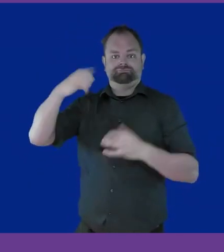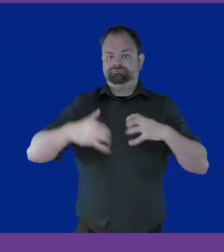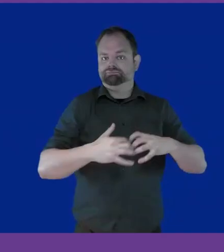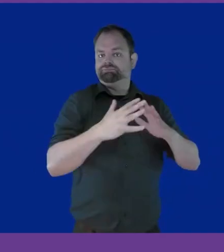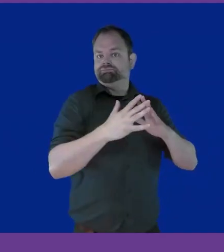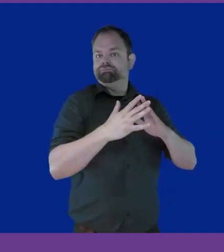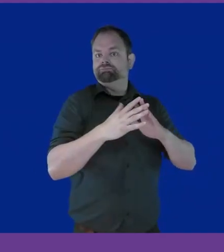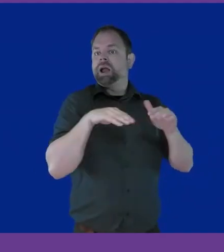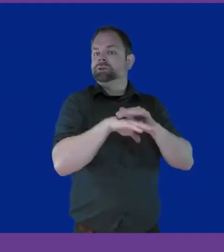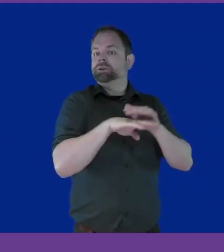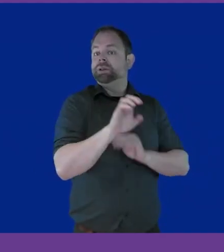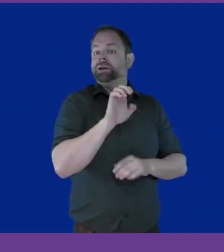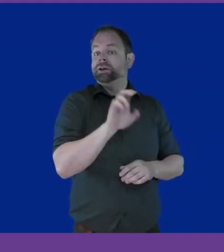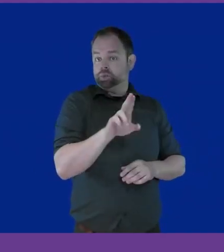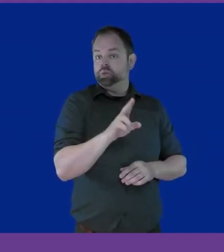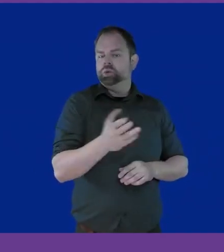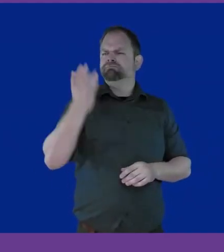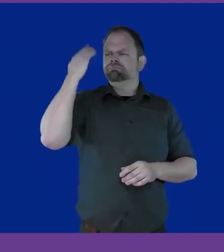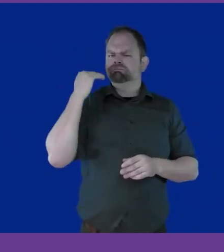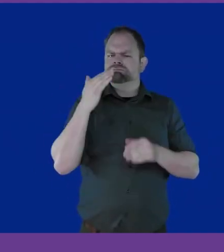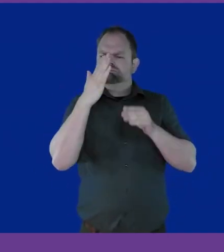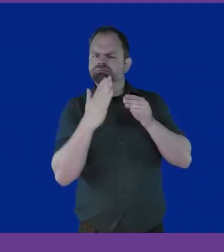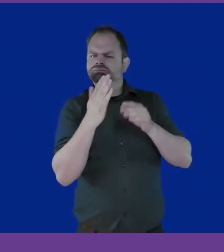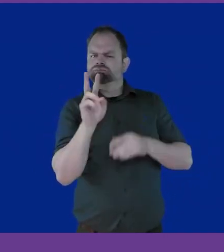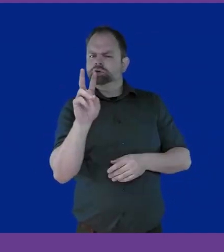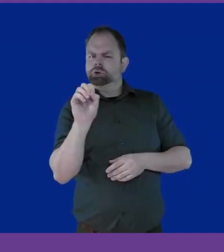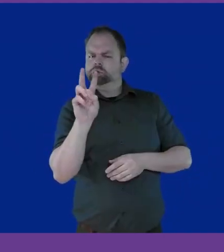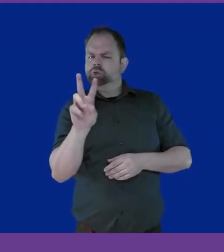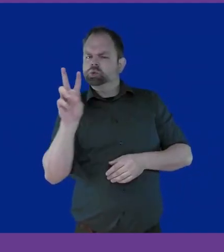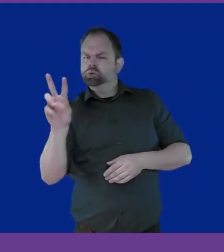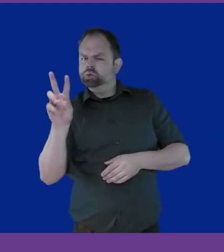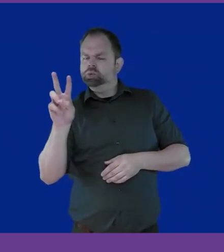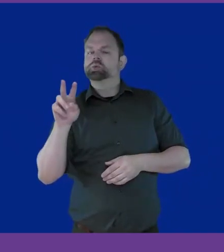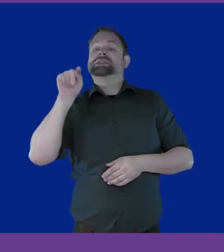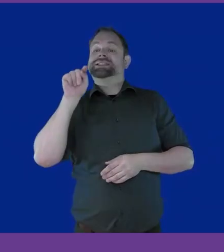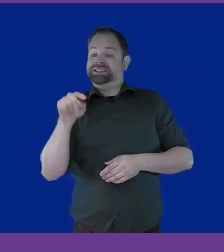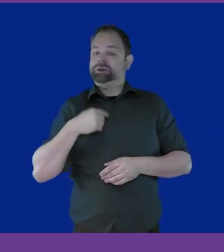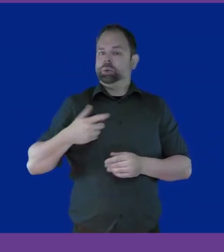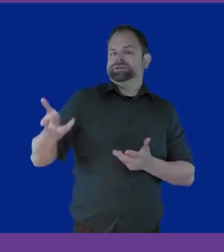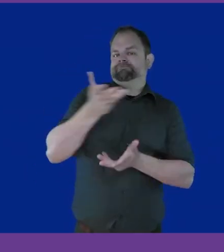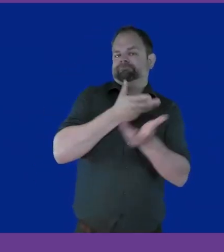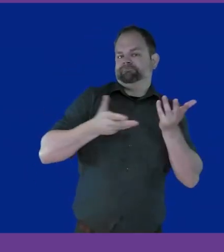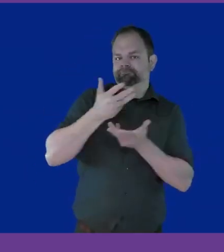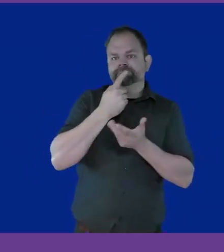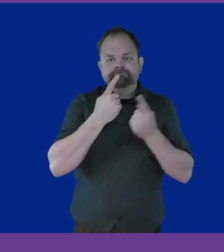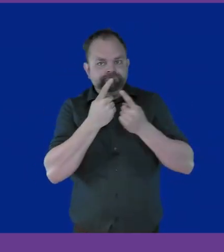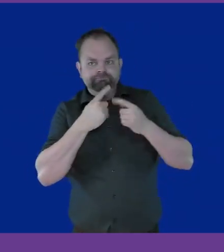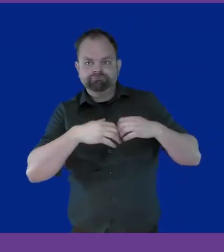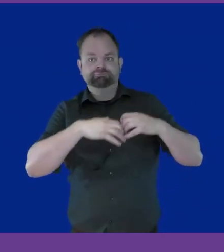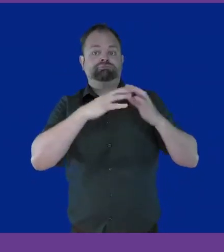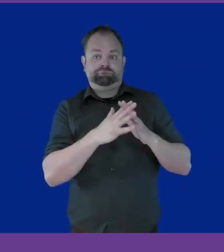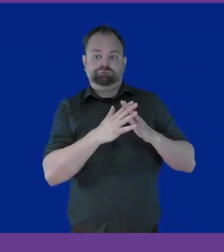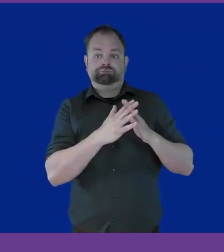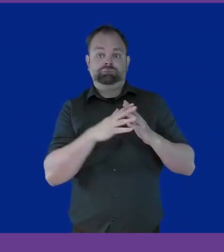the objective, the goals of AccessibleEU is to help the different stakeholders to